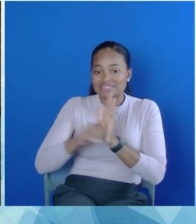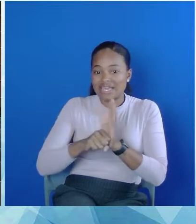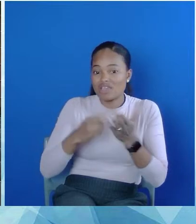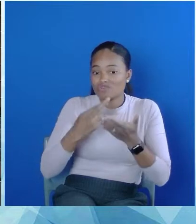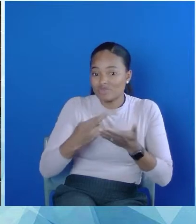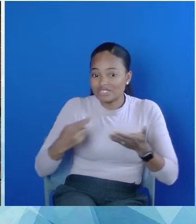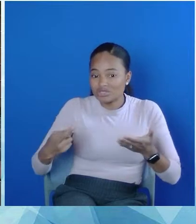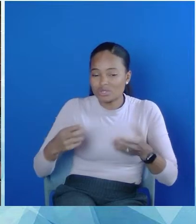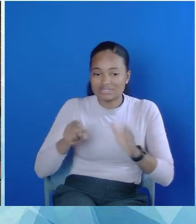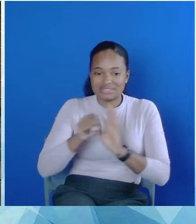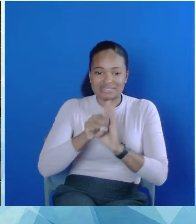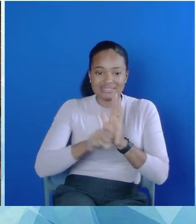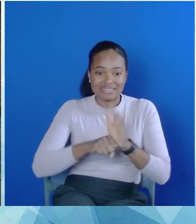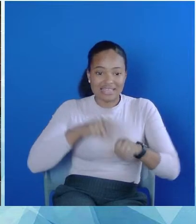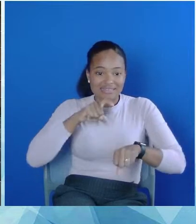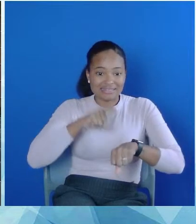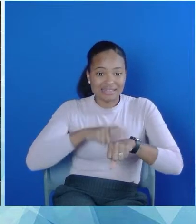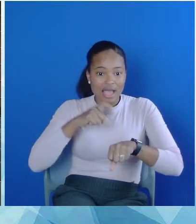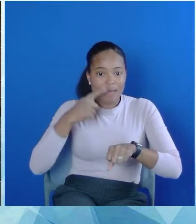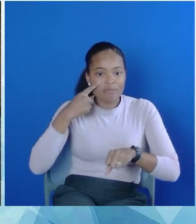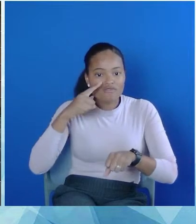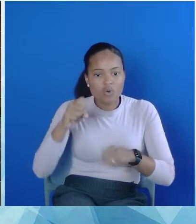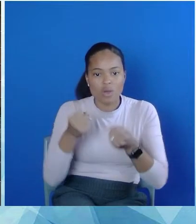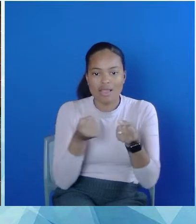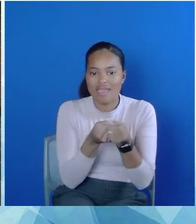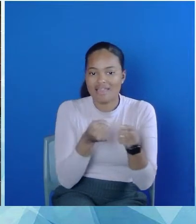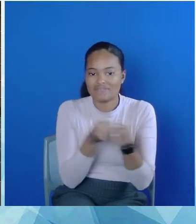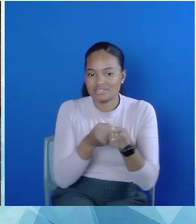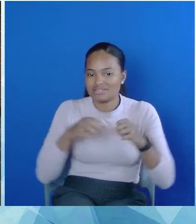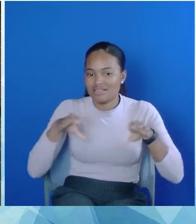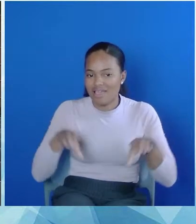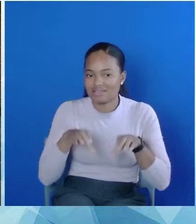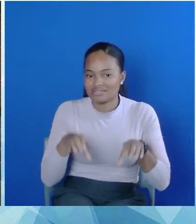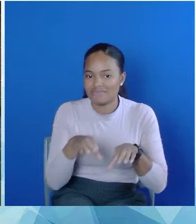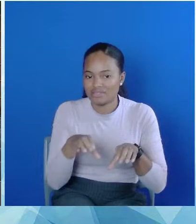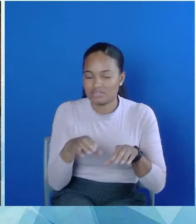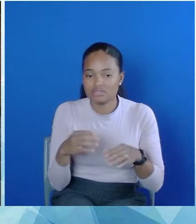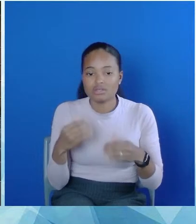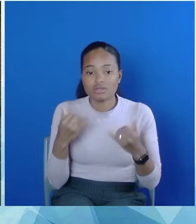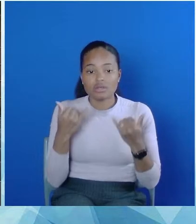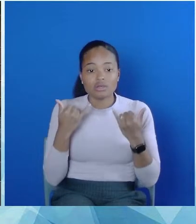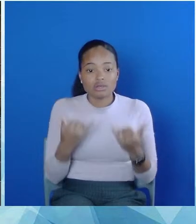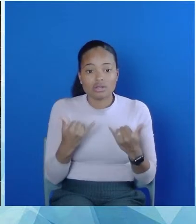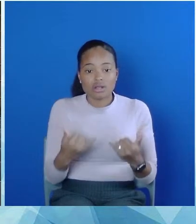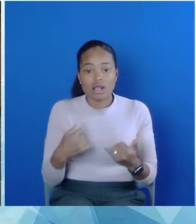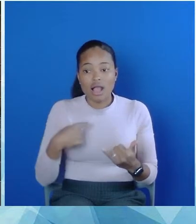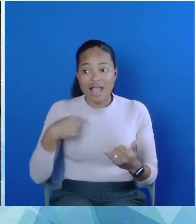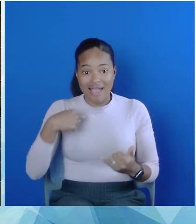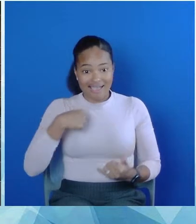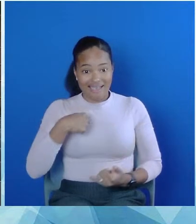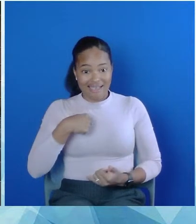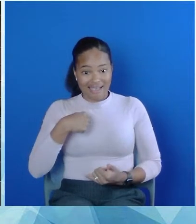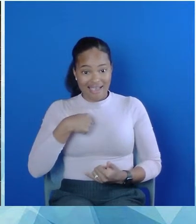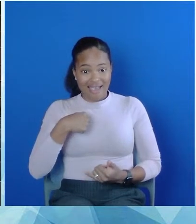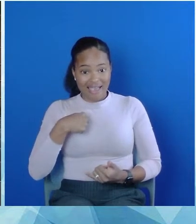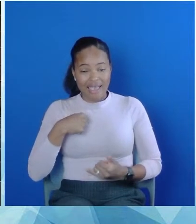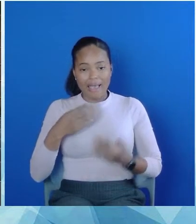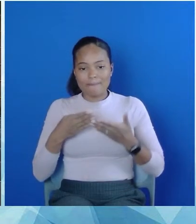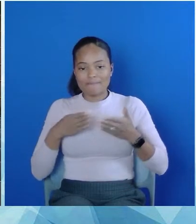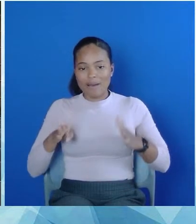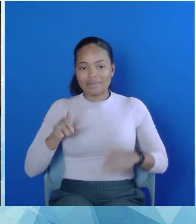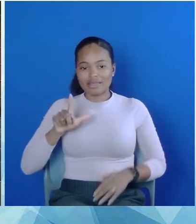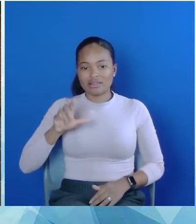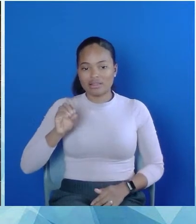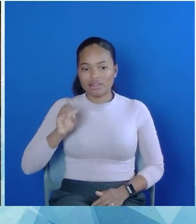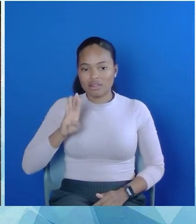time to engage in advocacy activities. At this time, I am the designated public lobbyist for